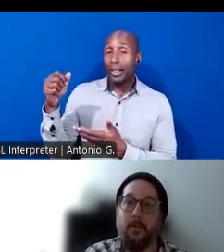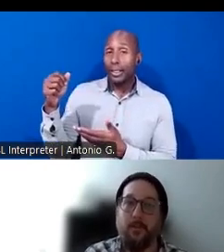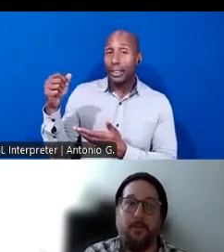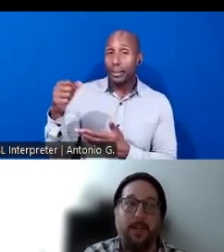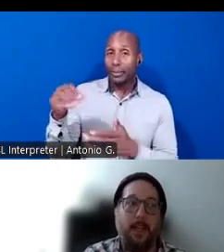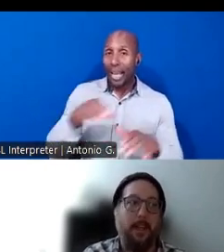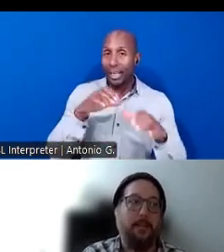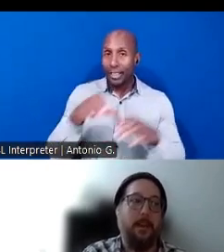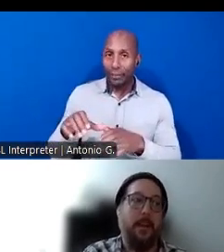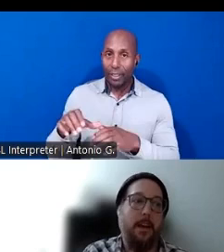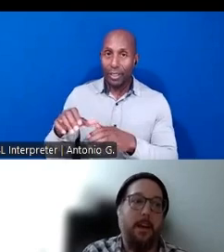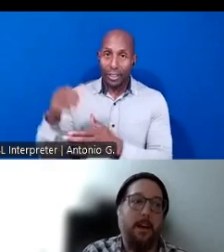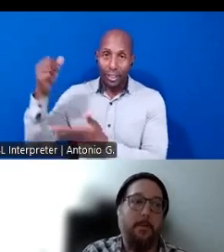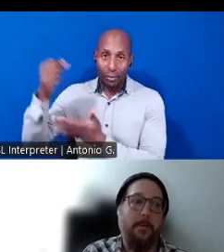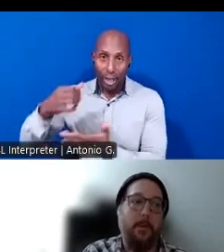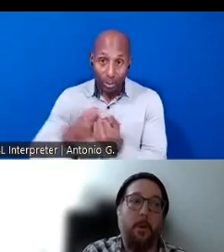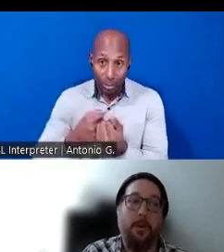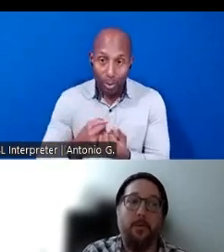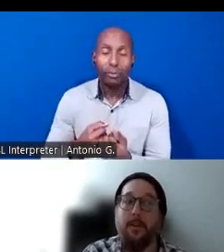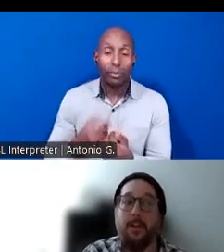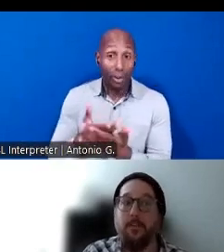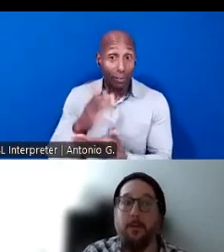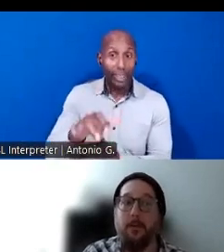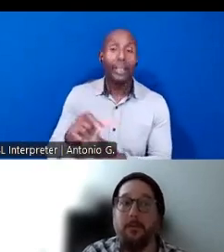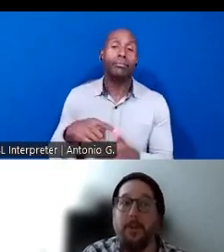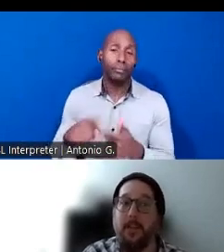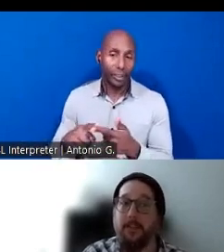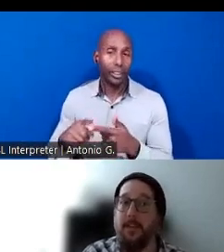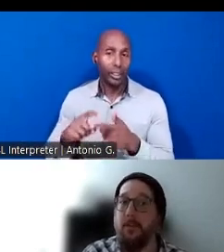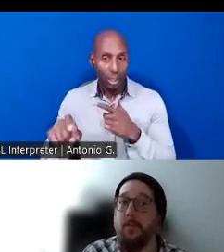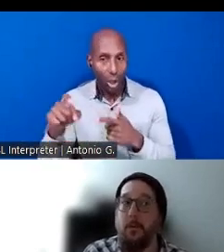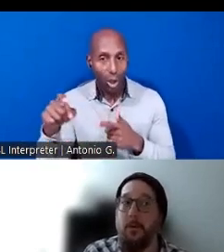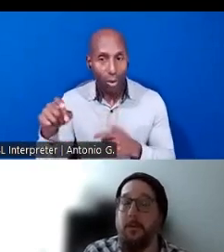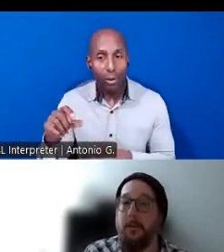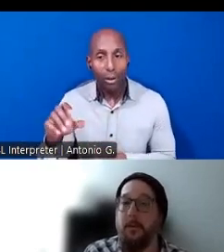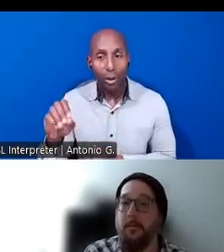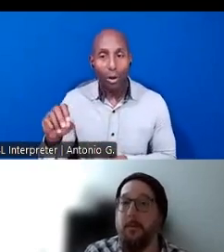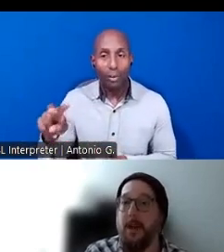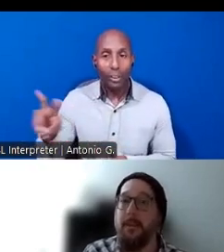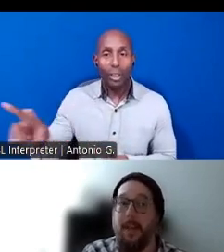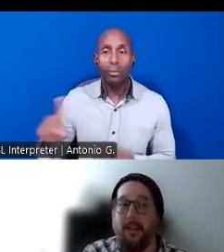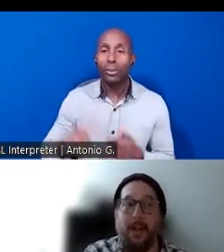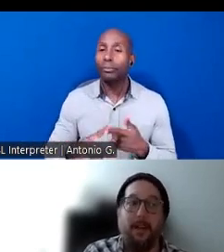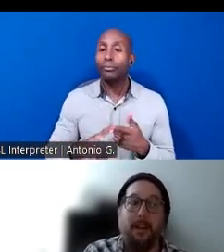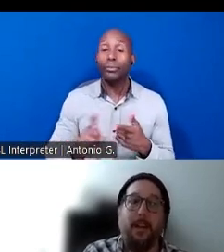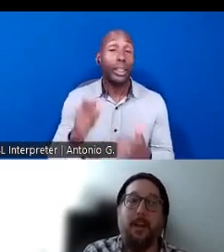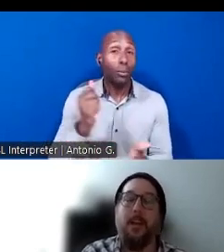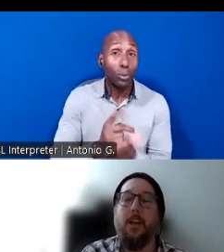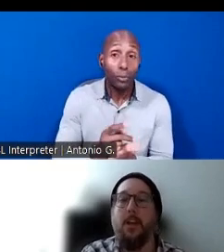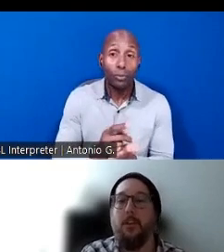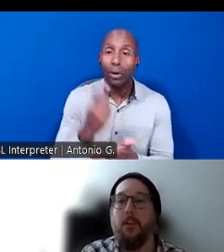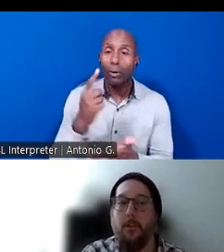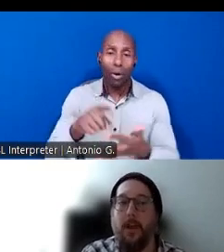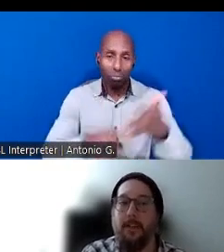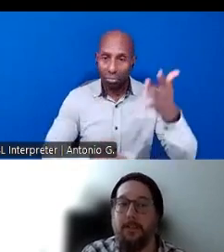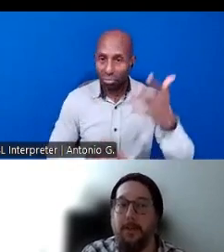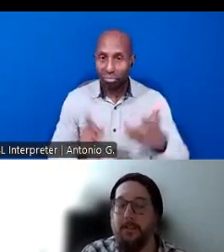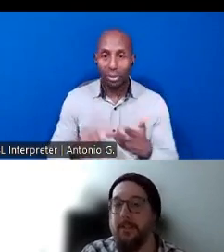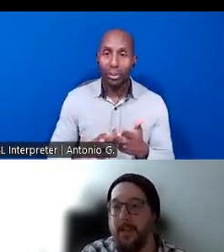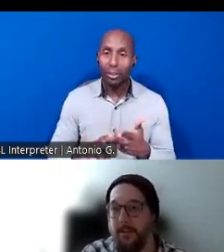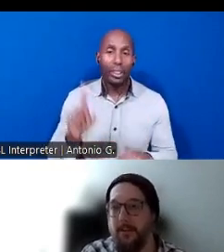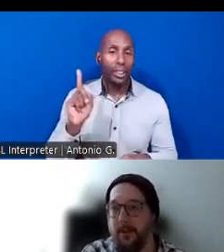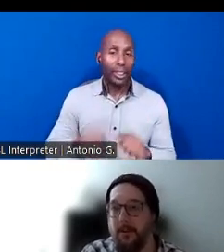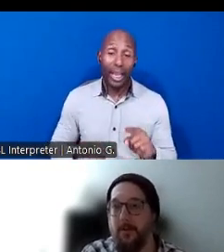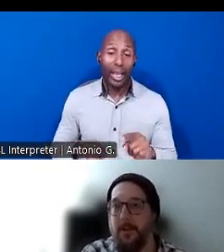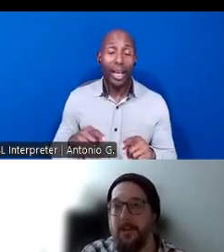curriculums for trainings, or if you have any trouble, you can't submit your report by the deadline, your grant